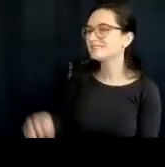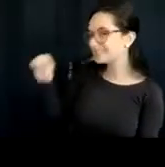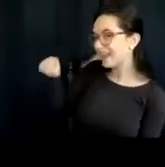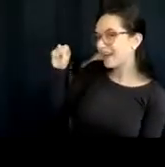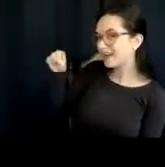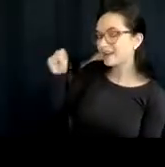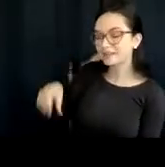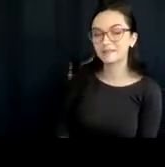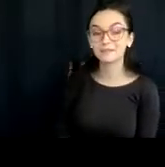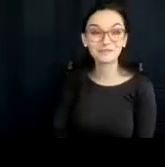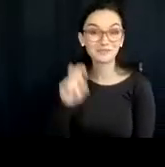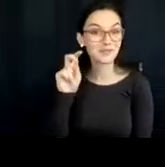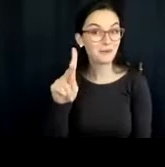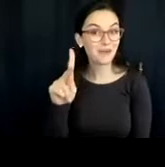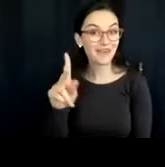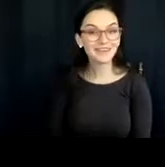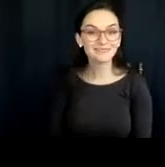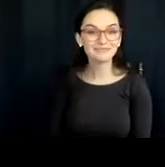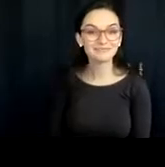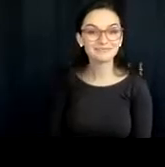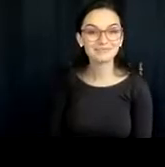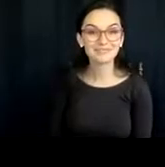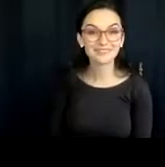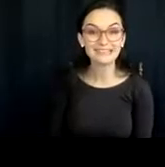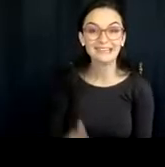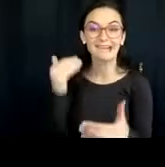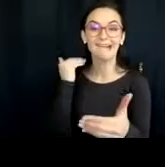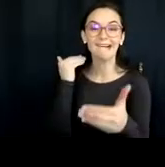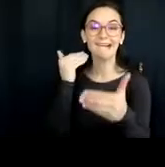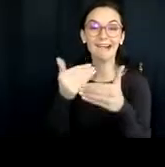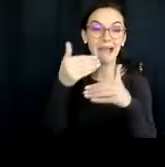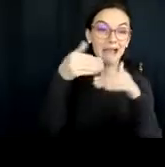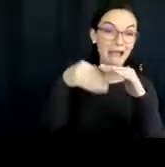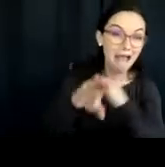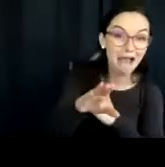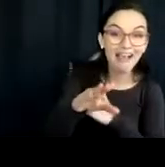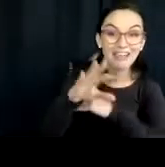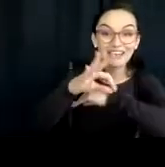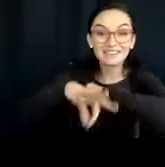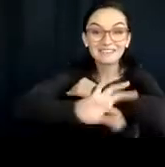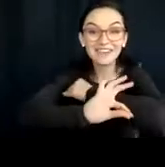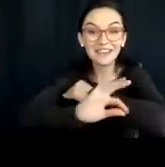we go. We're almost out on the field. Look at that.